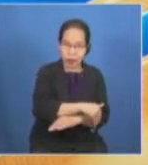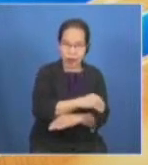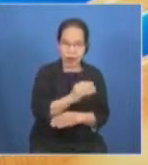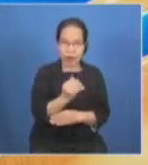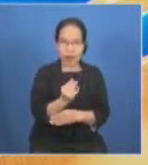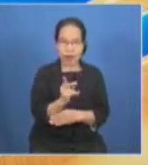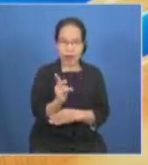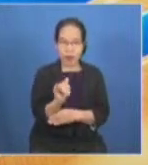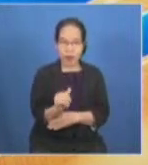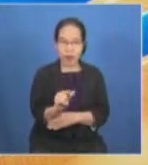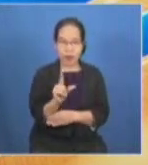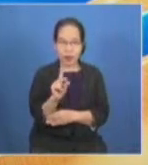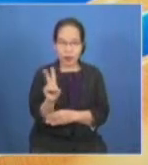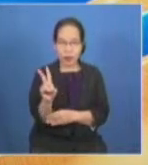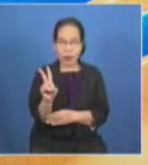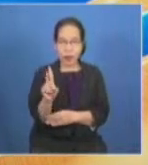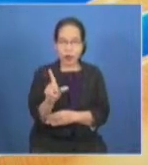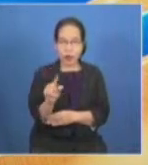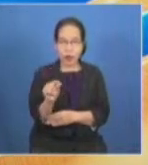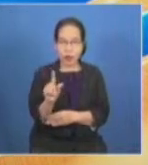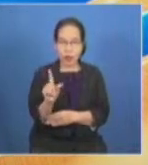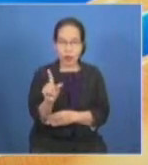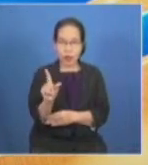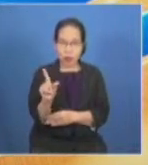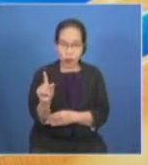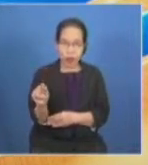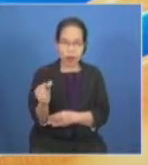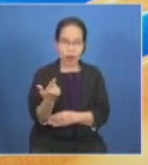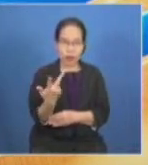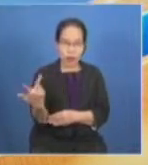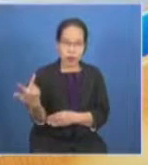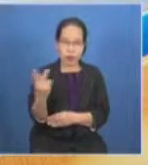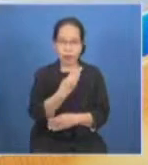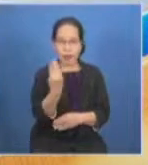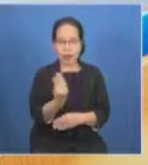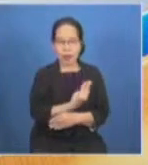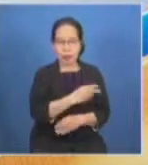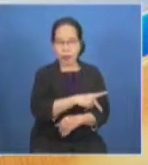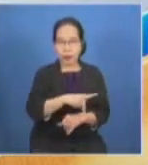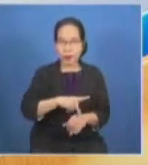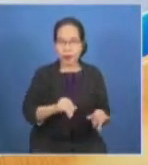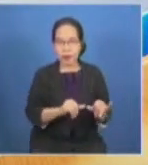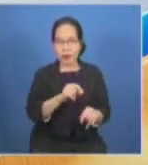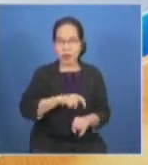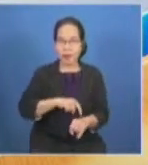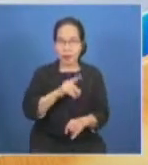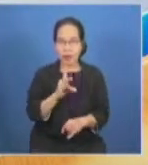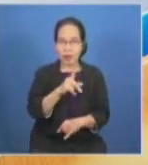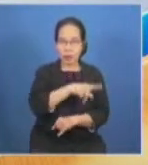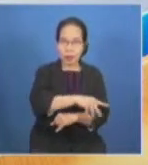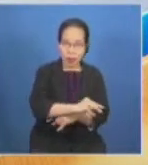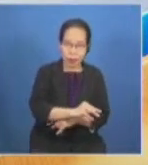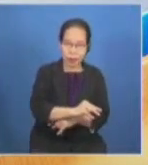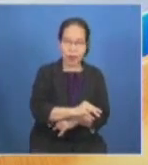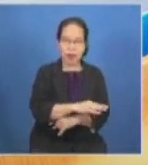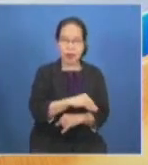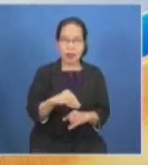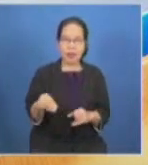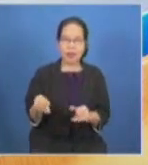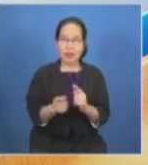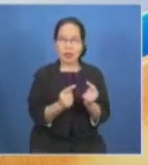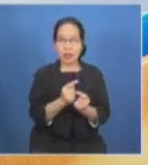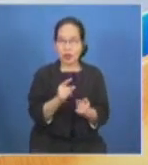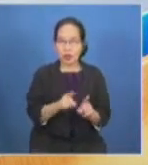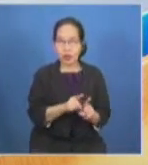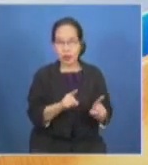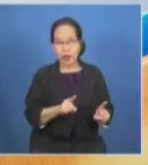7 p.m. January 2, 2023, Monday, and that's Philippine Standard Time for 7 p.m.